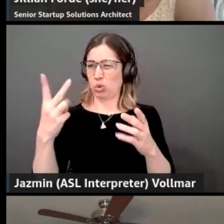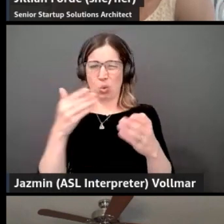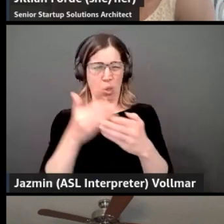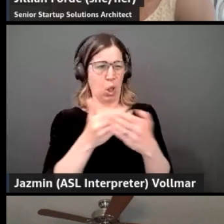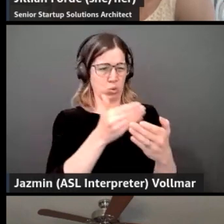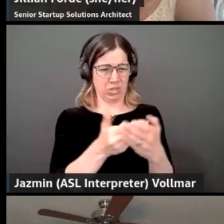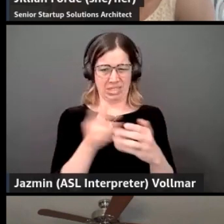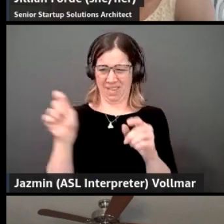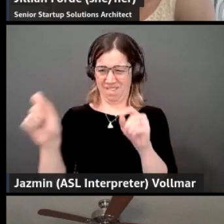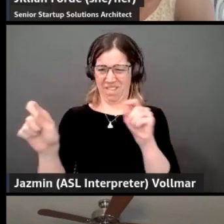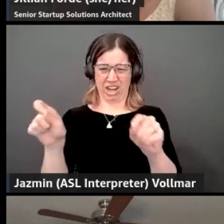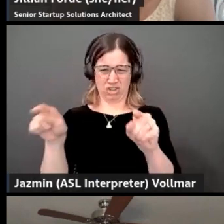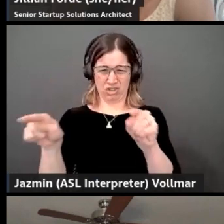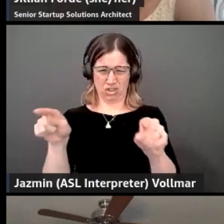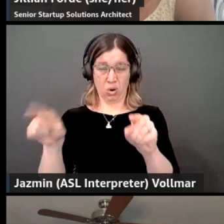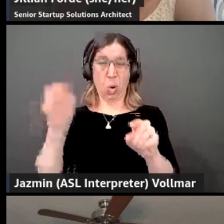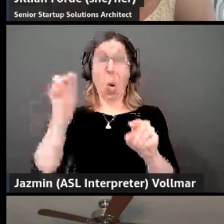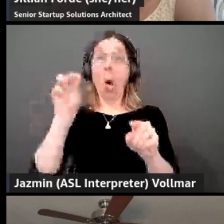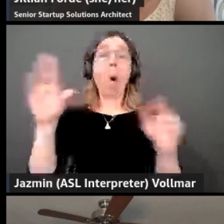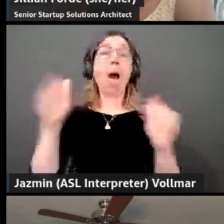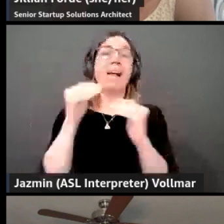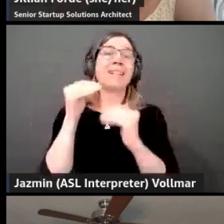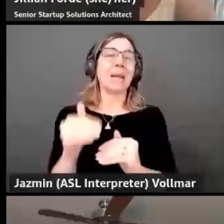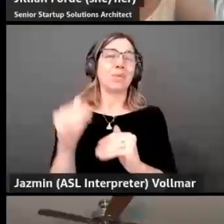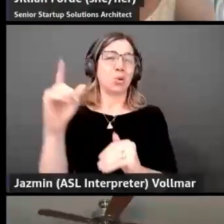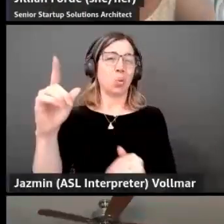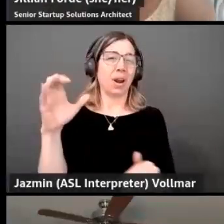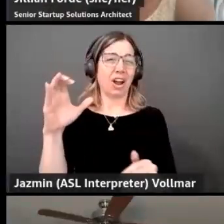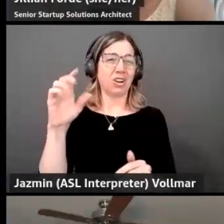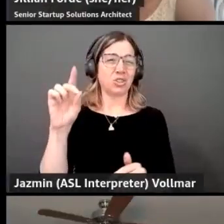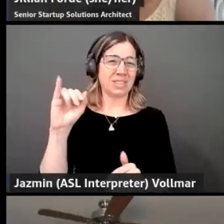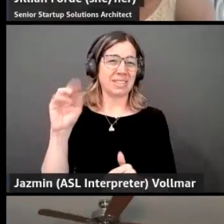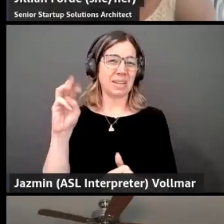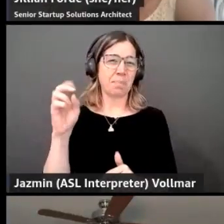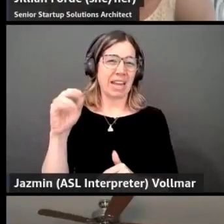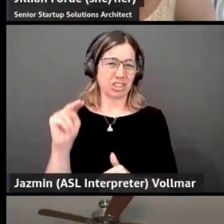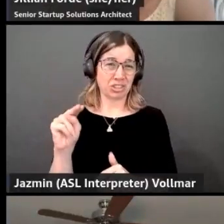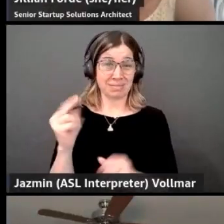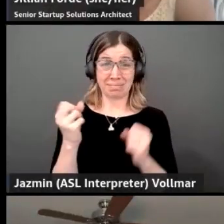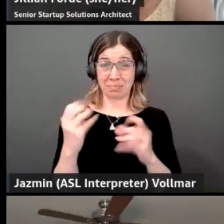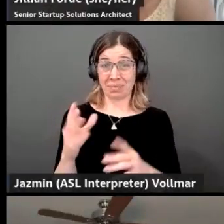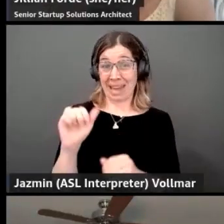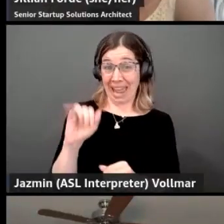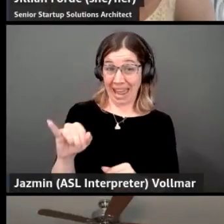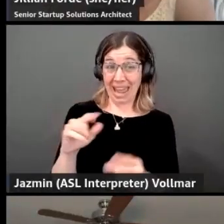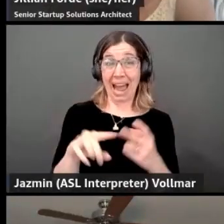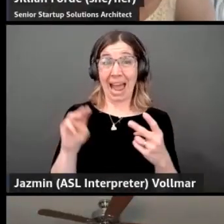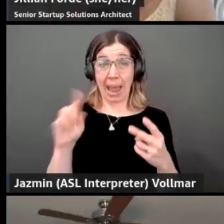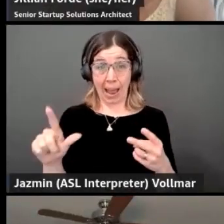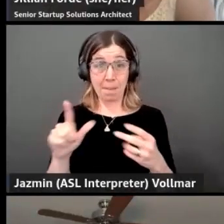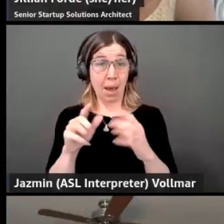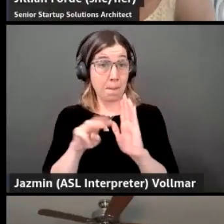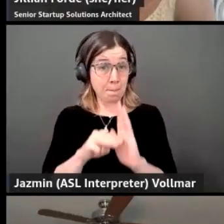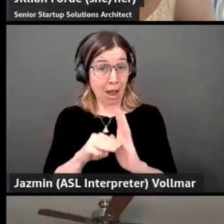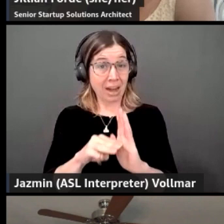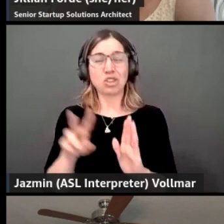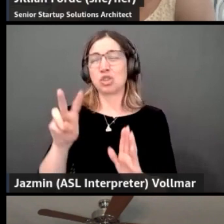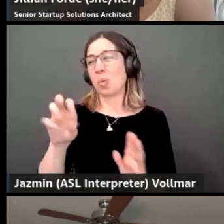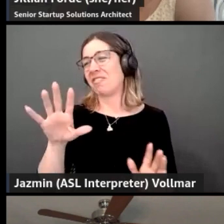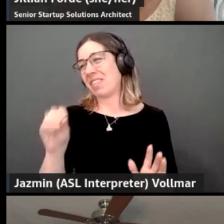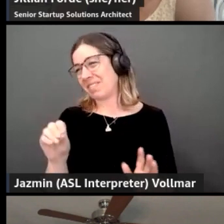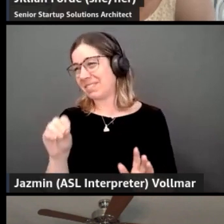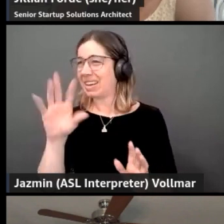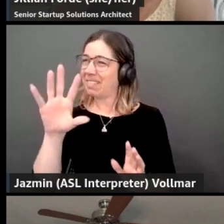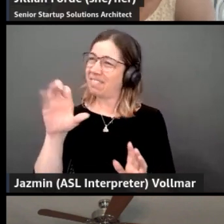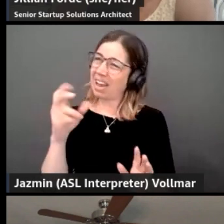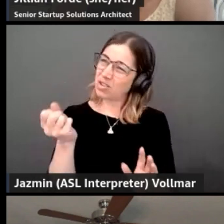or it was limited to 100 dimensions. And with a lot of these new AI ML models coming out, you're seeing things that are like 256,